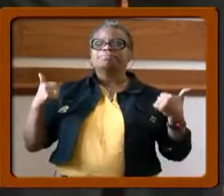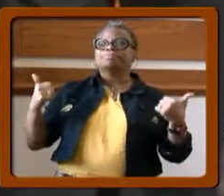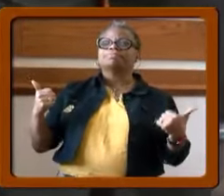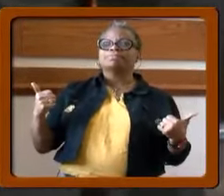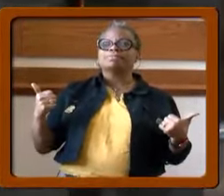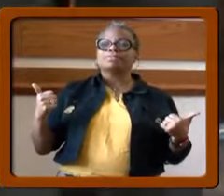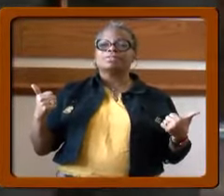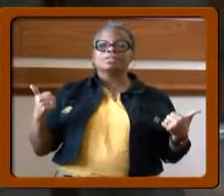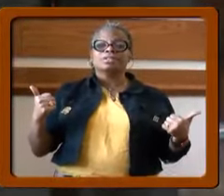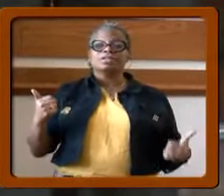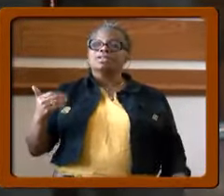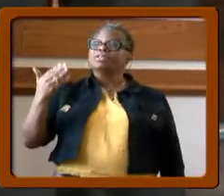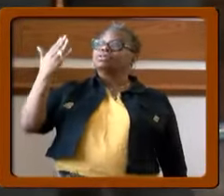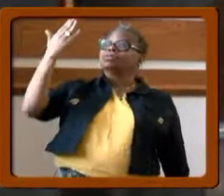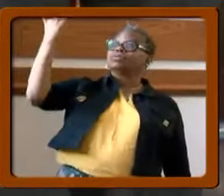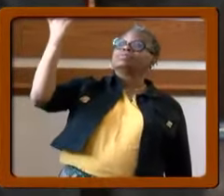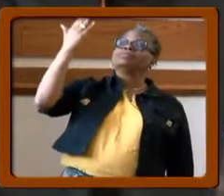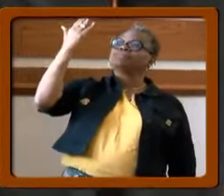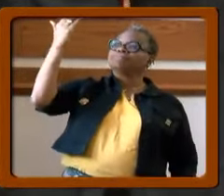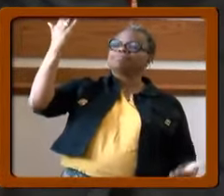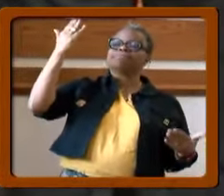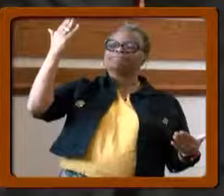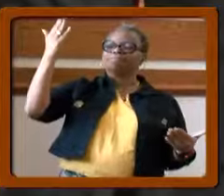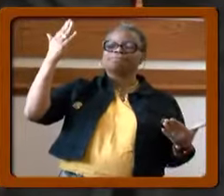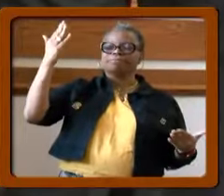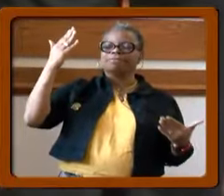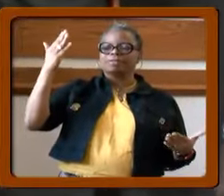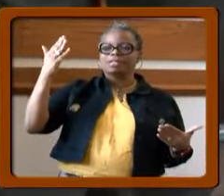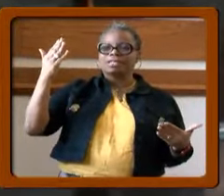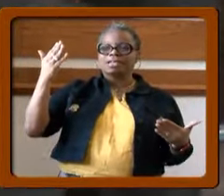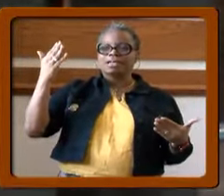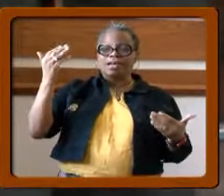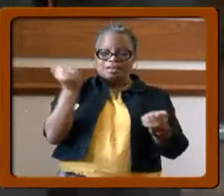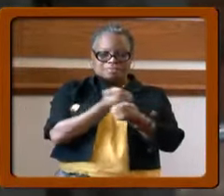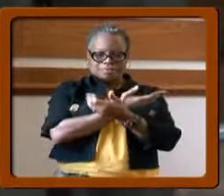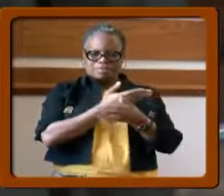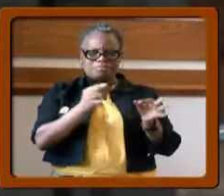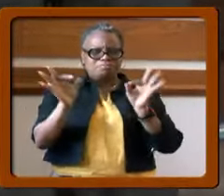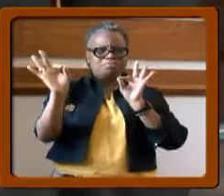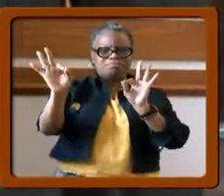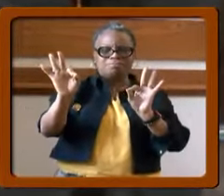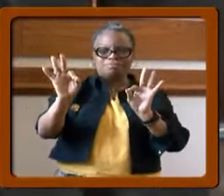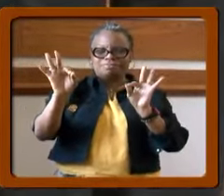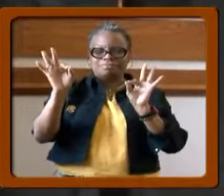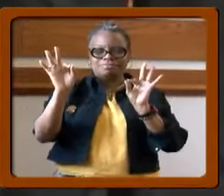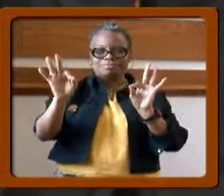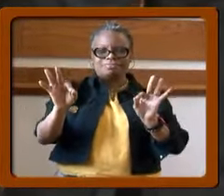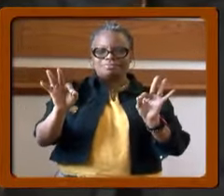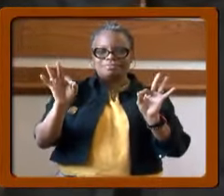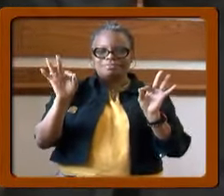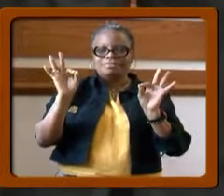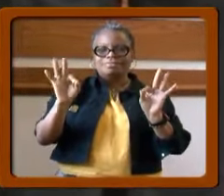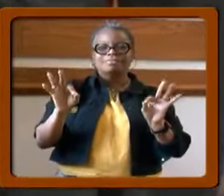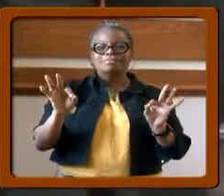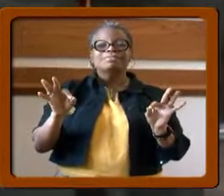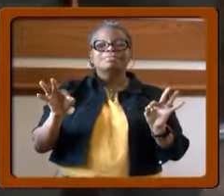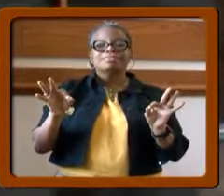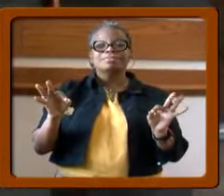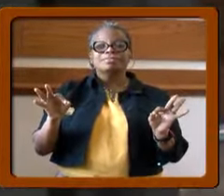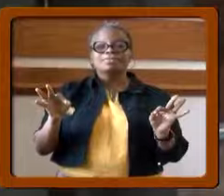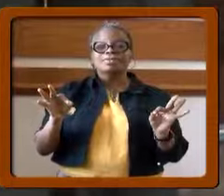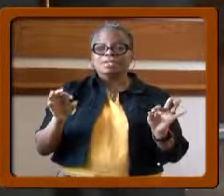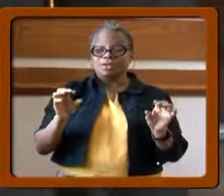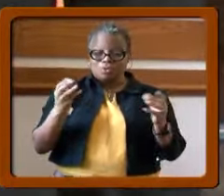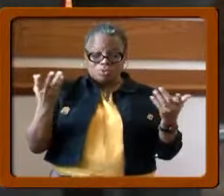It's because of you and nothing we've done, no, to deserve